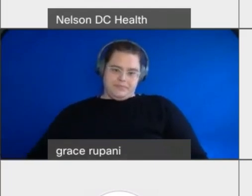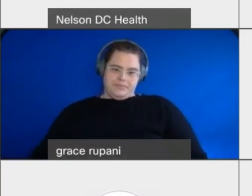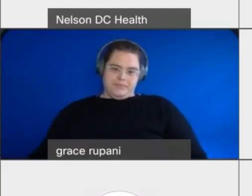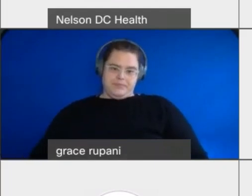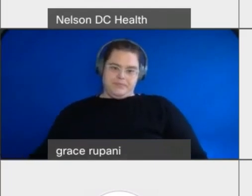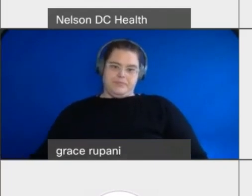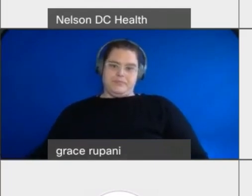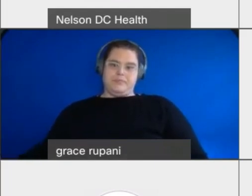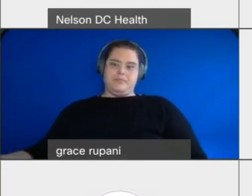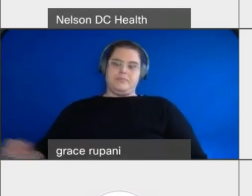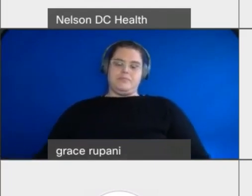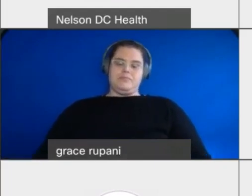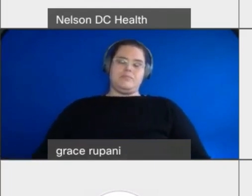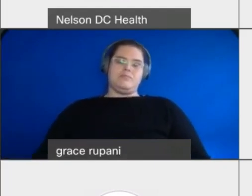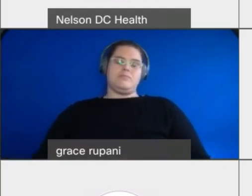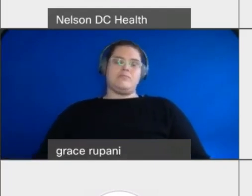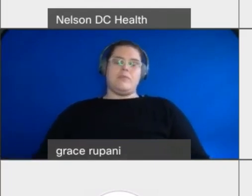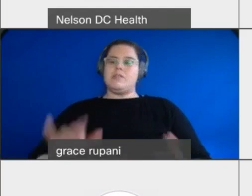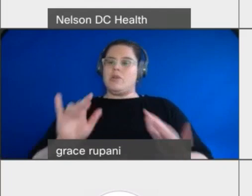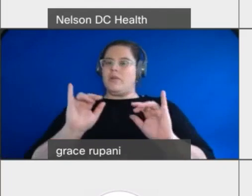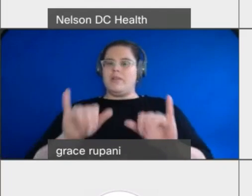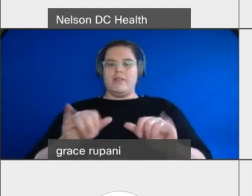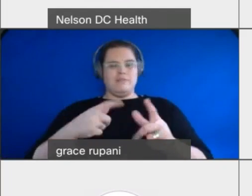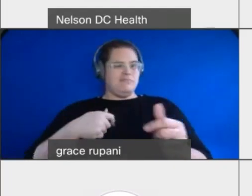about vaccines so far.